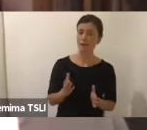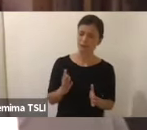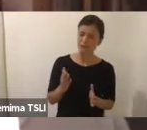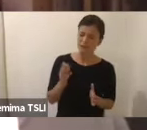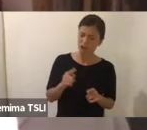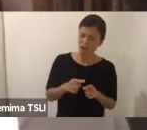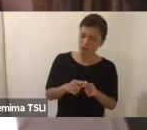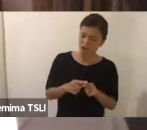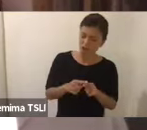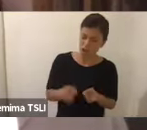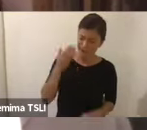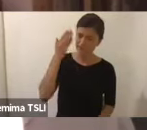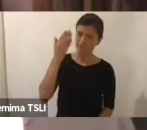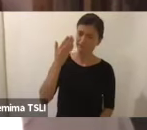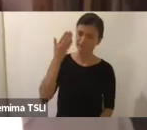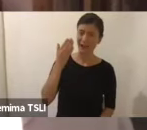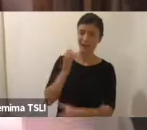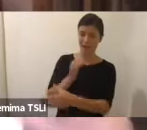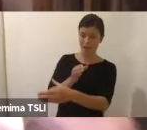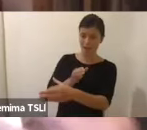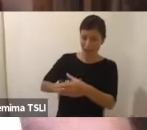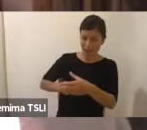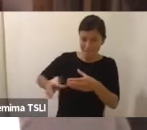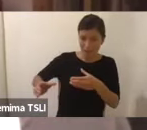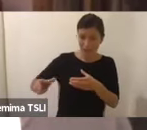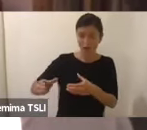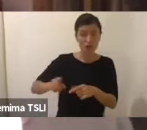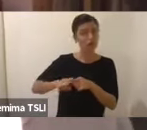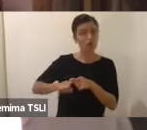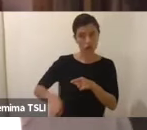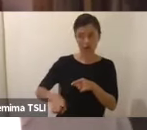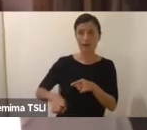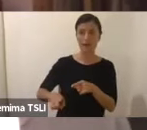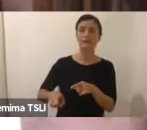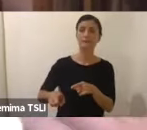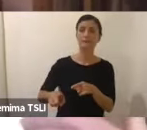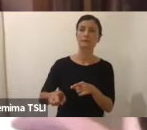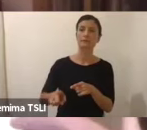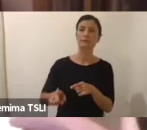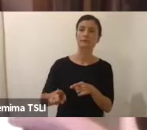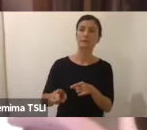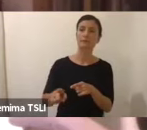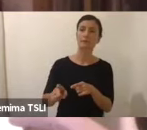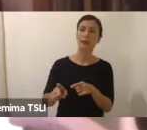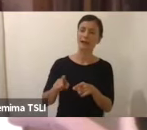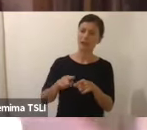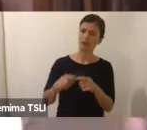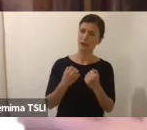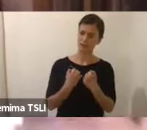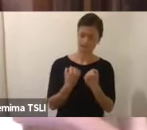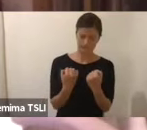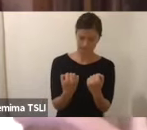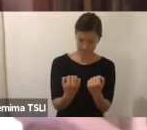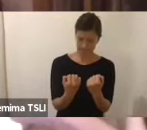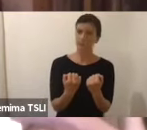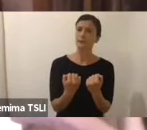effort of of empathy and then i have to try to introspect on that and try